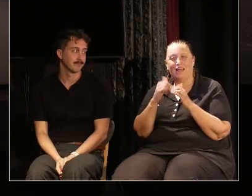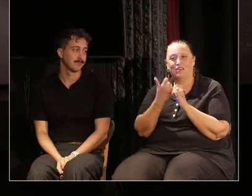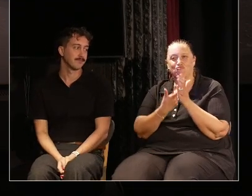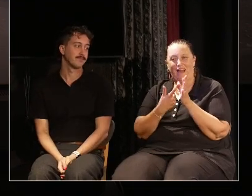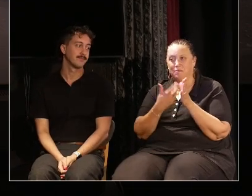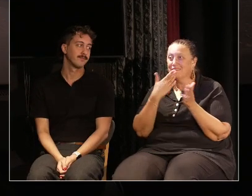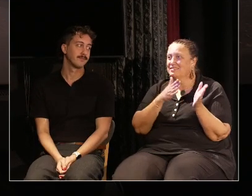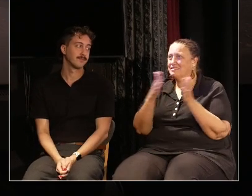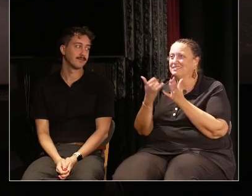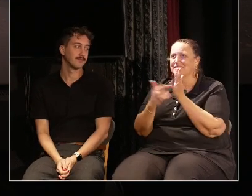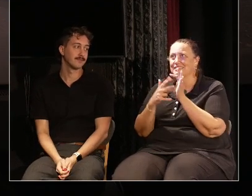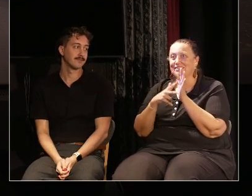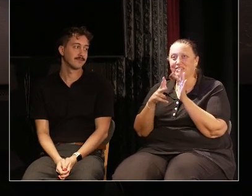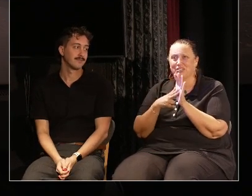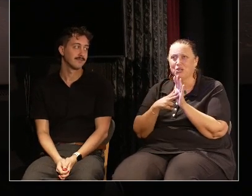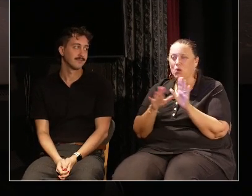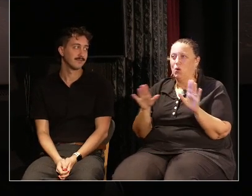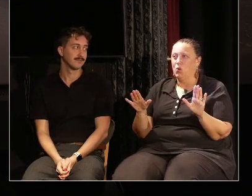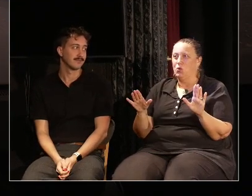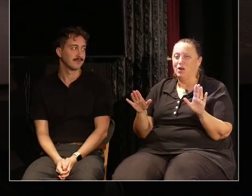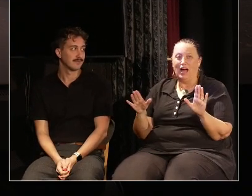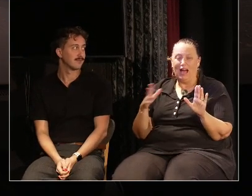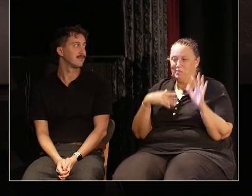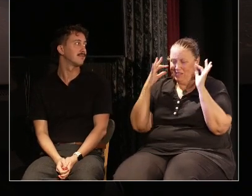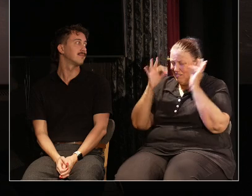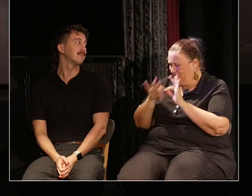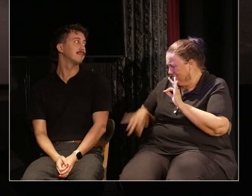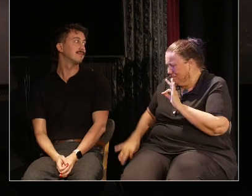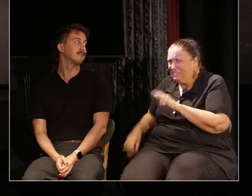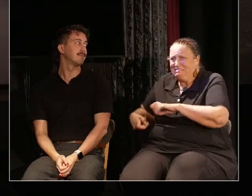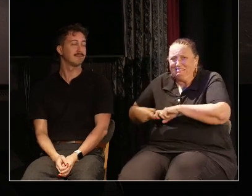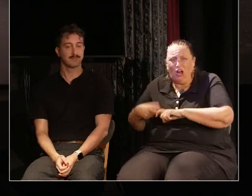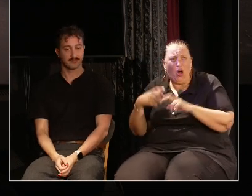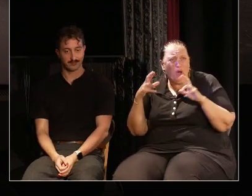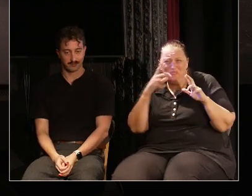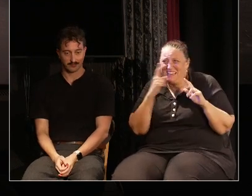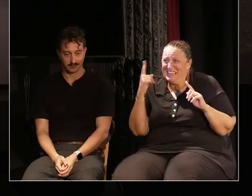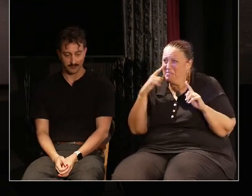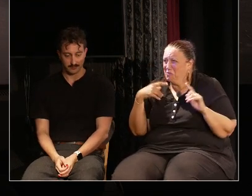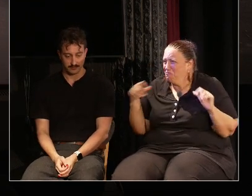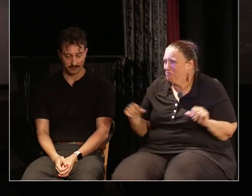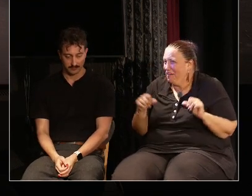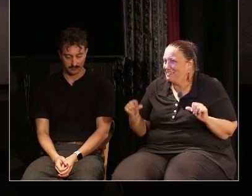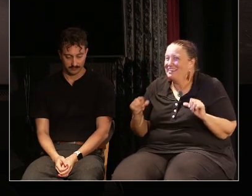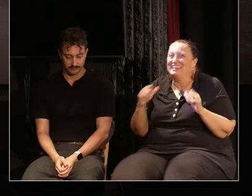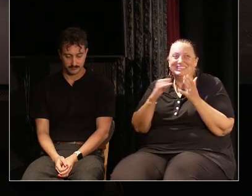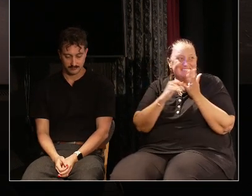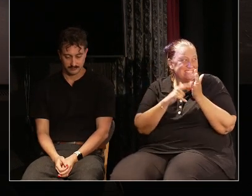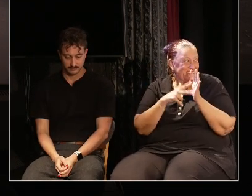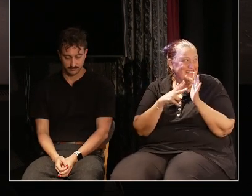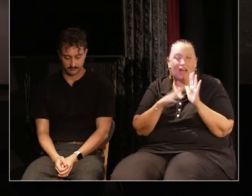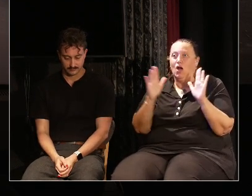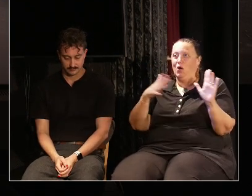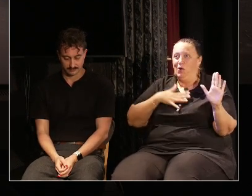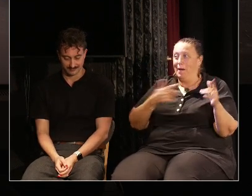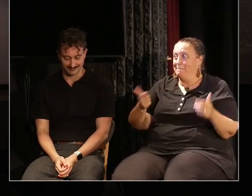Stephen. Sorry, I'm sitting on my wire here, so apologies if I hope people can hear me. It was Stephen, wasn't it? Great name.